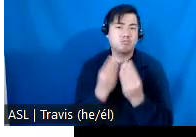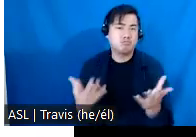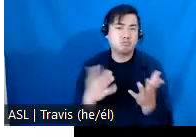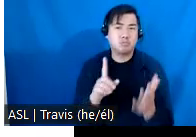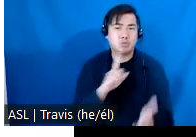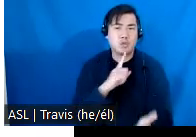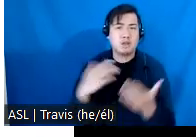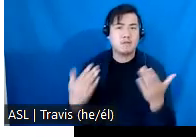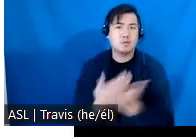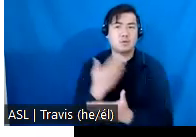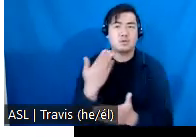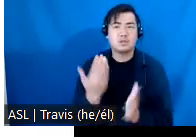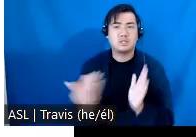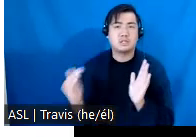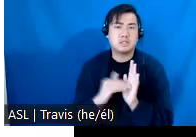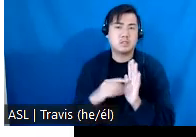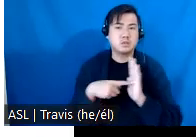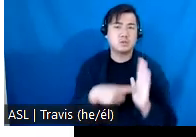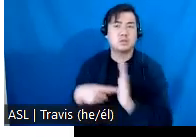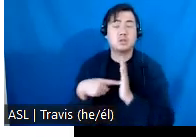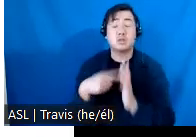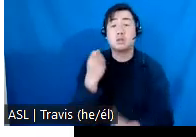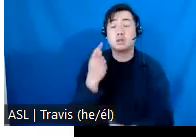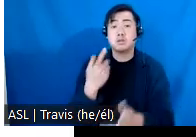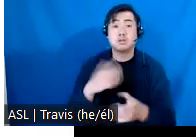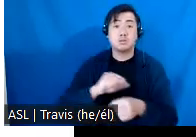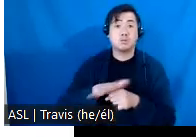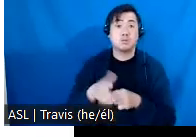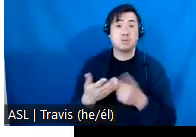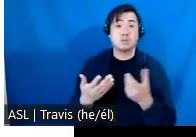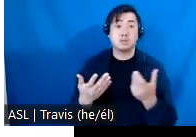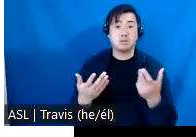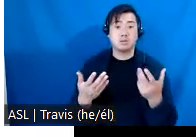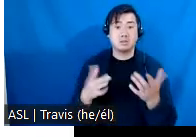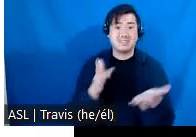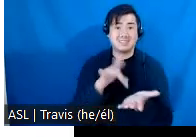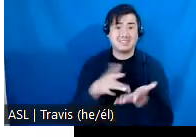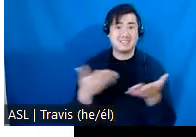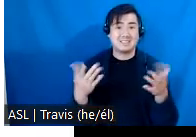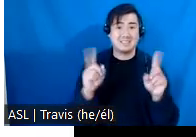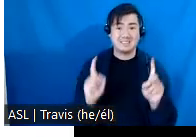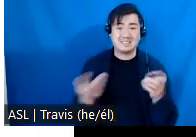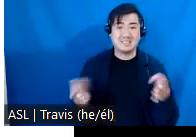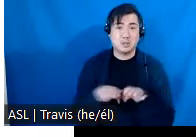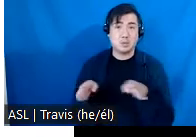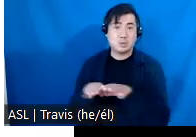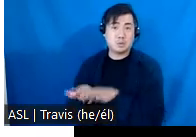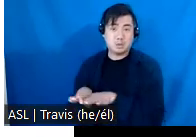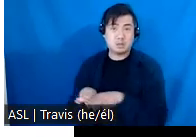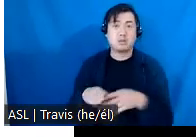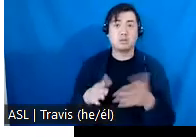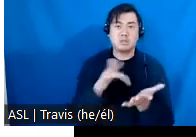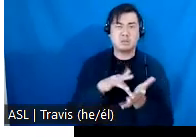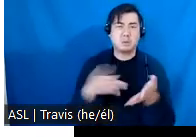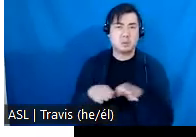week. So talking about our COVID testing site closures, around testing, just a reminder, and we'll talk about this